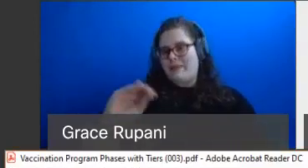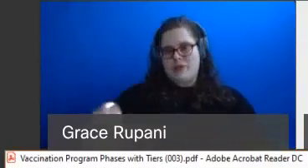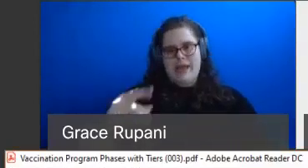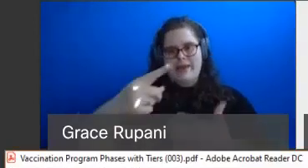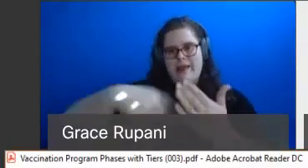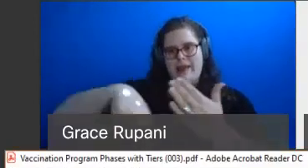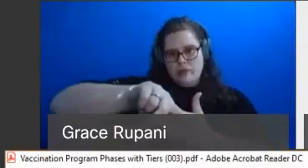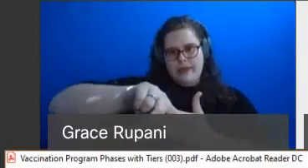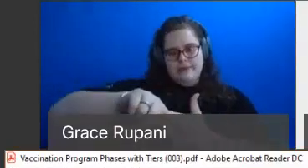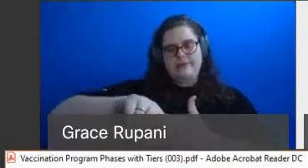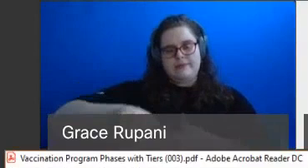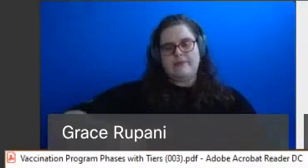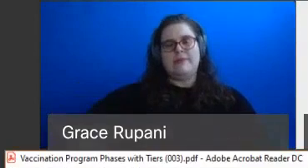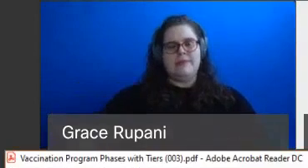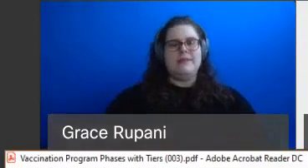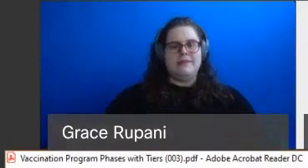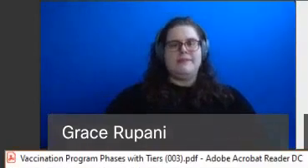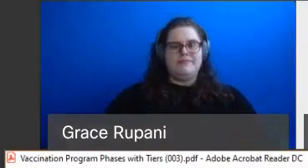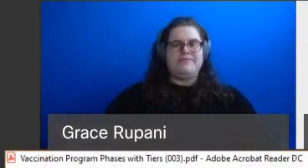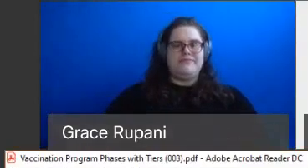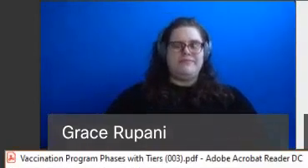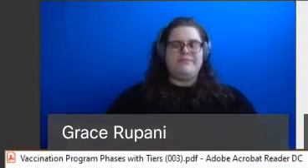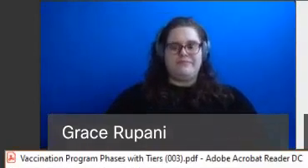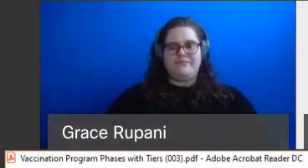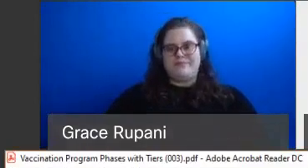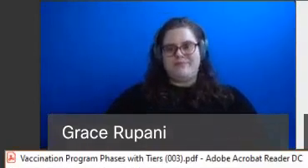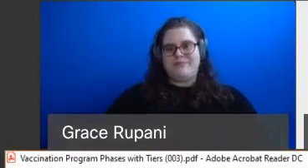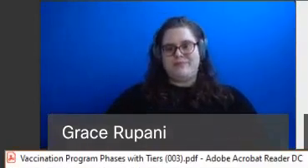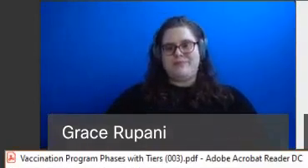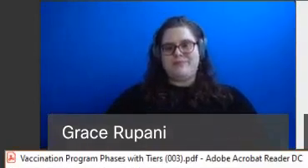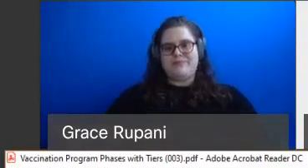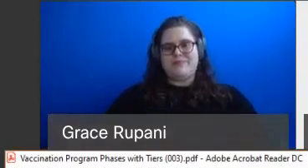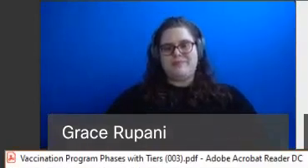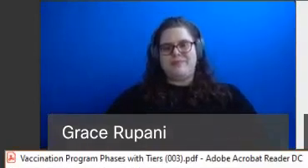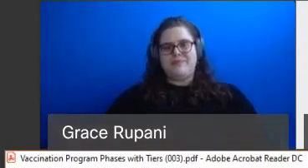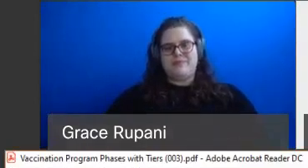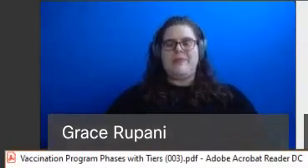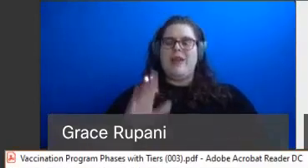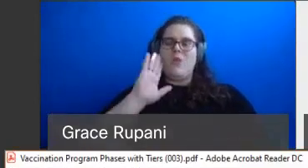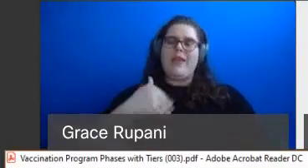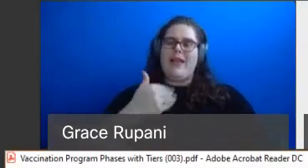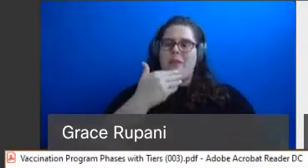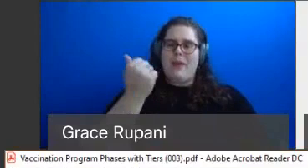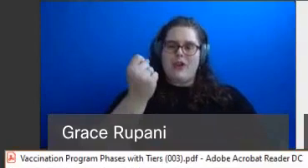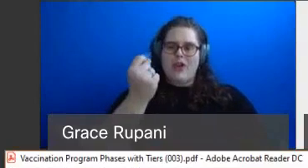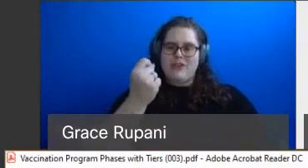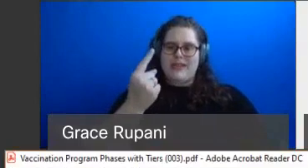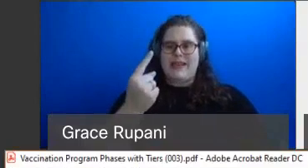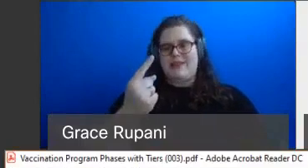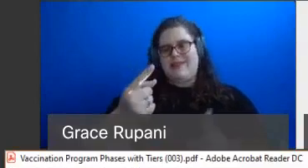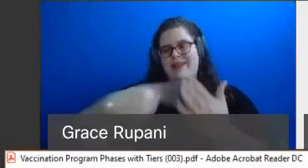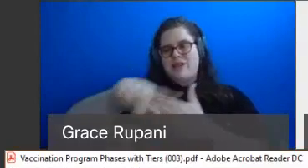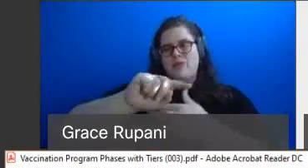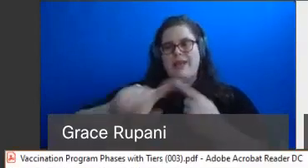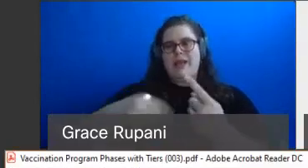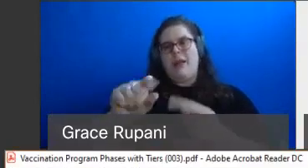of the issues causing the other 20% not to be interested in this time, and they could be eligible